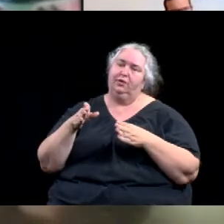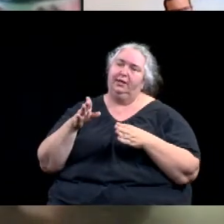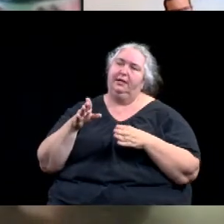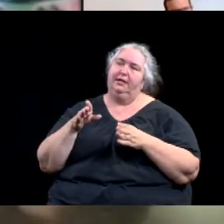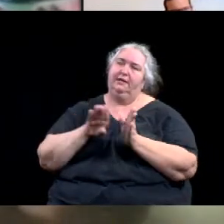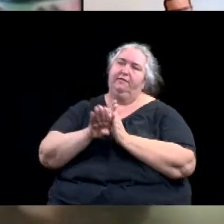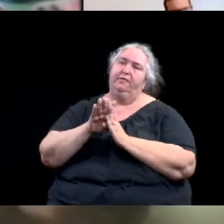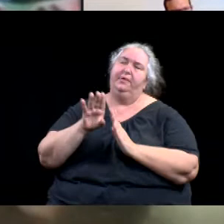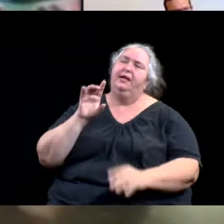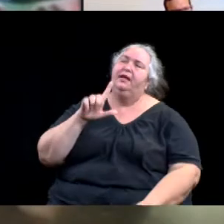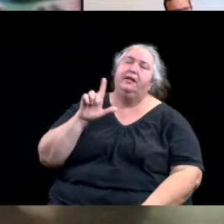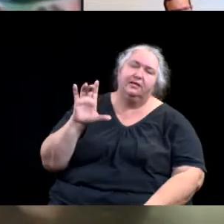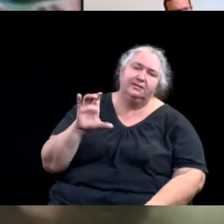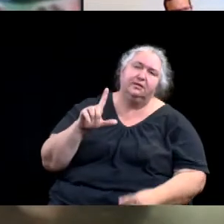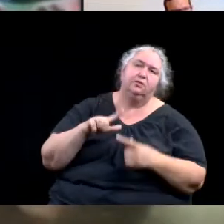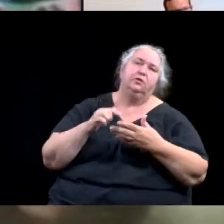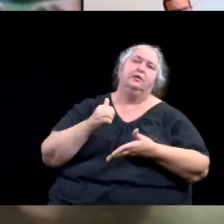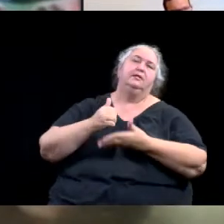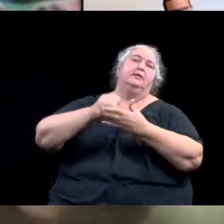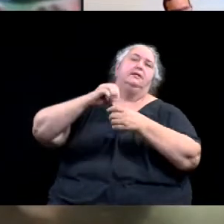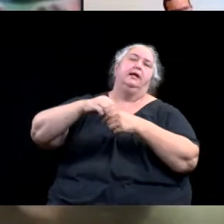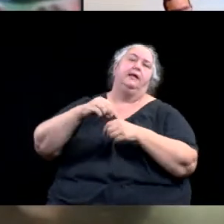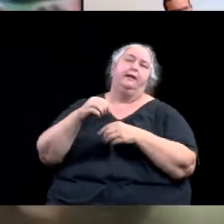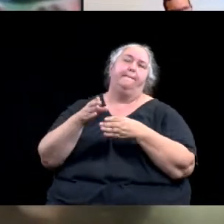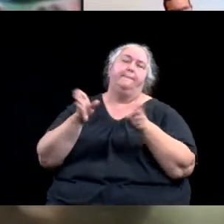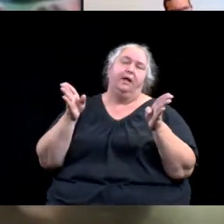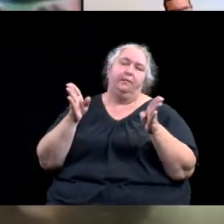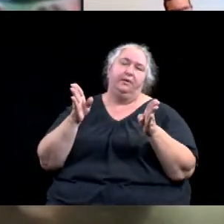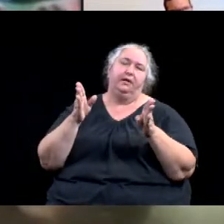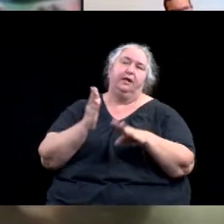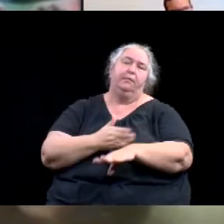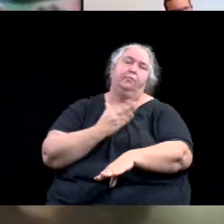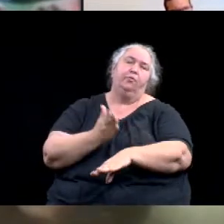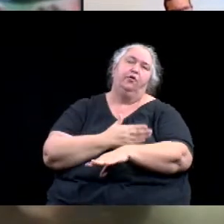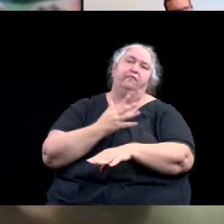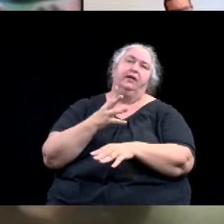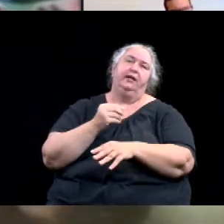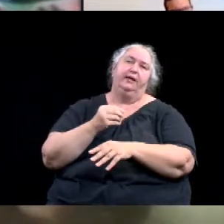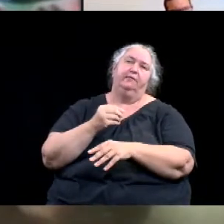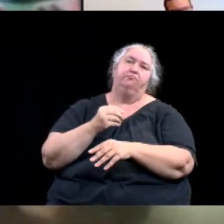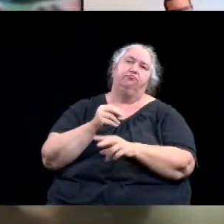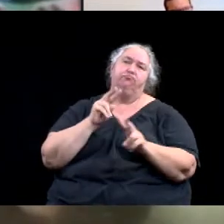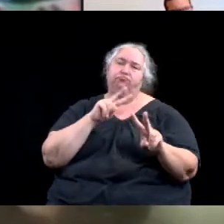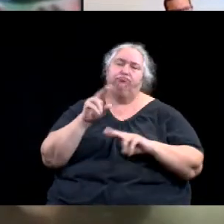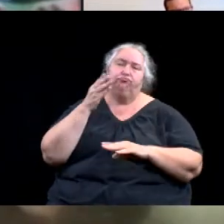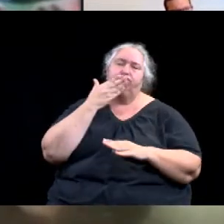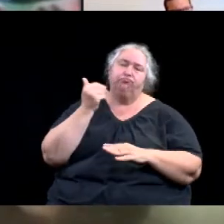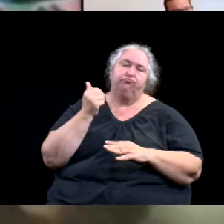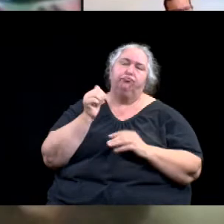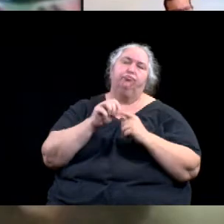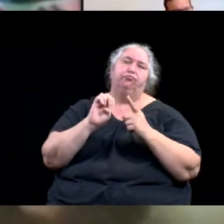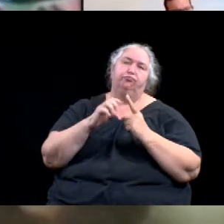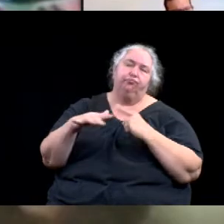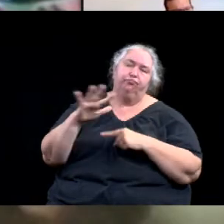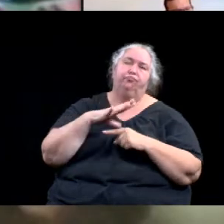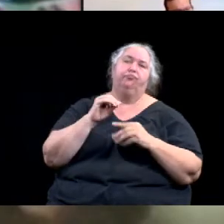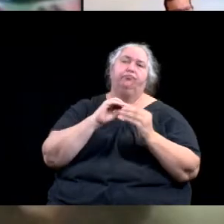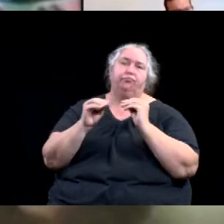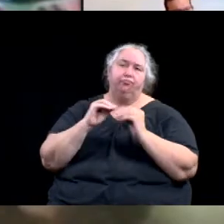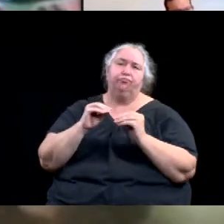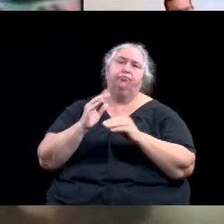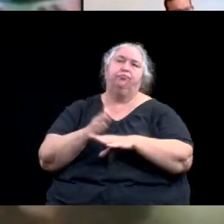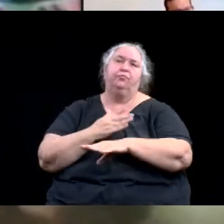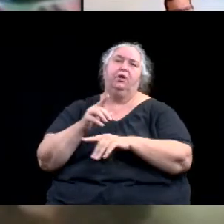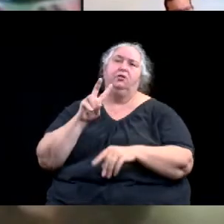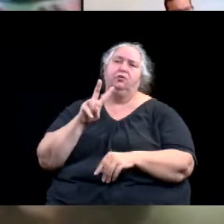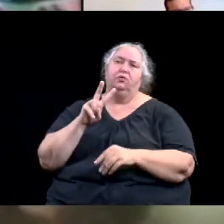associated with the repair and renovation of a 2,578 square foot building in 407 South 8th Street, the project being within TIF Zone 1